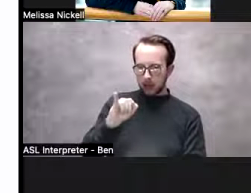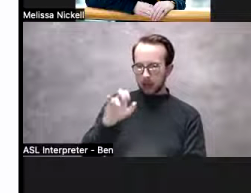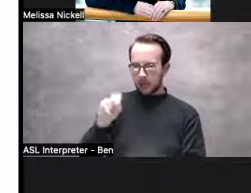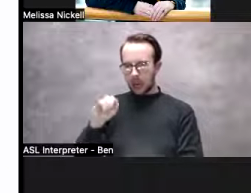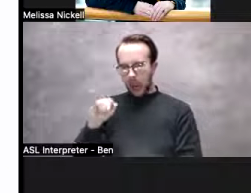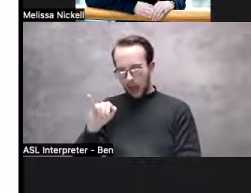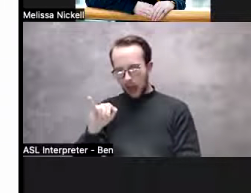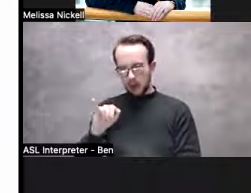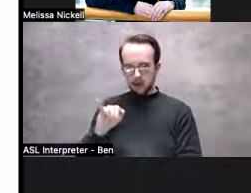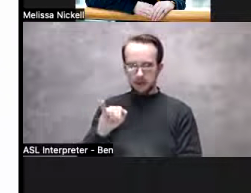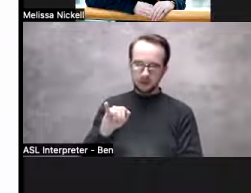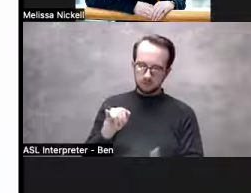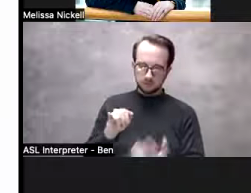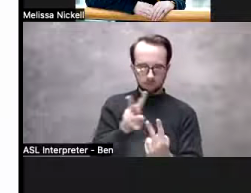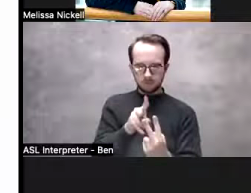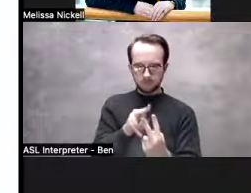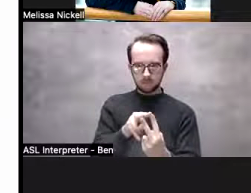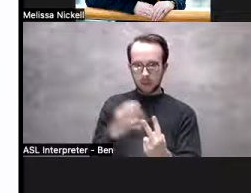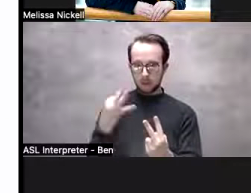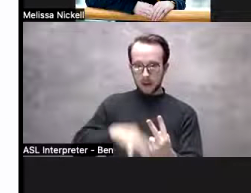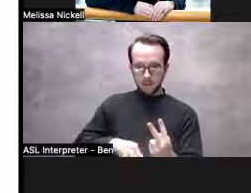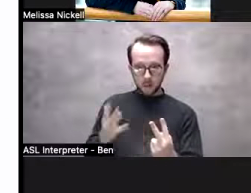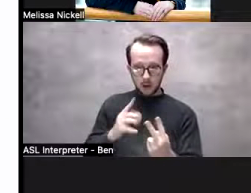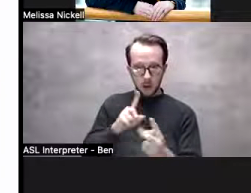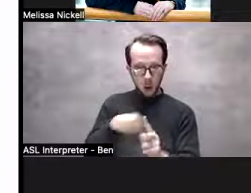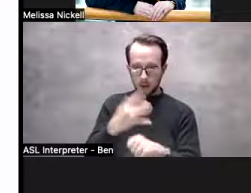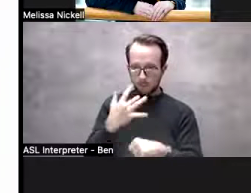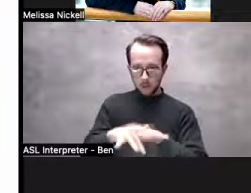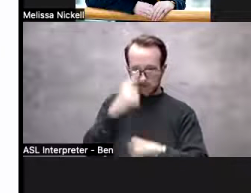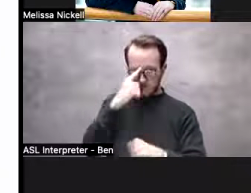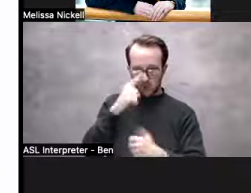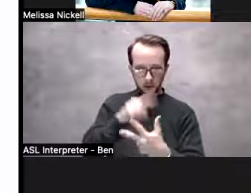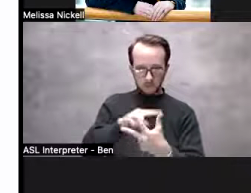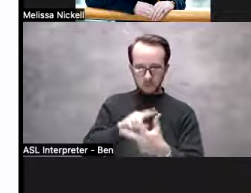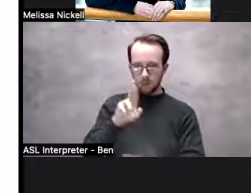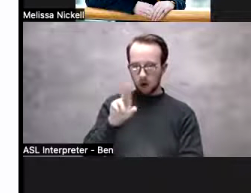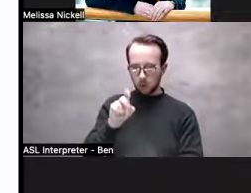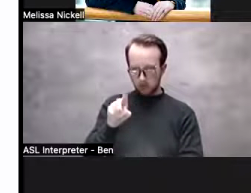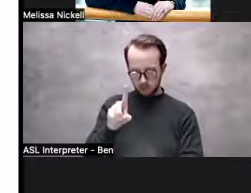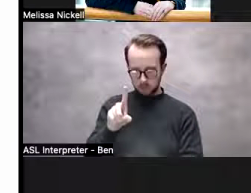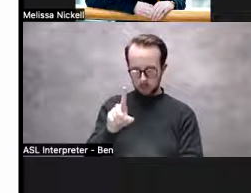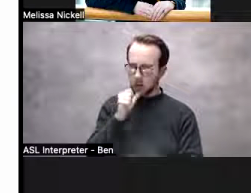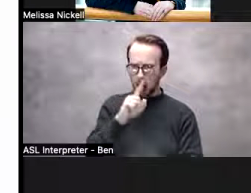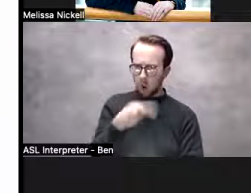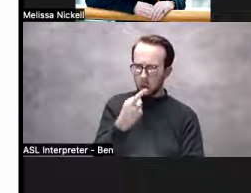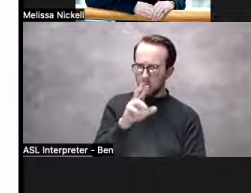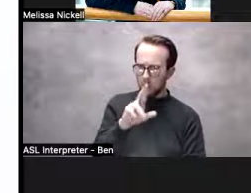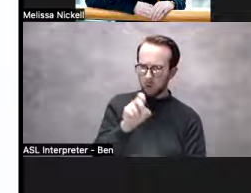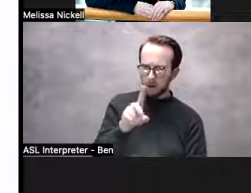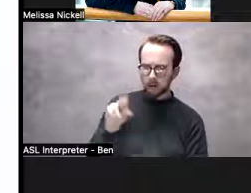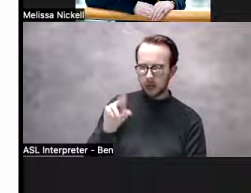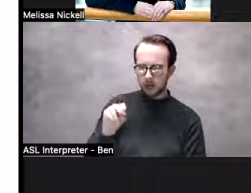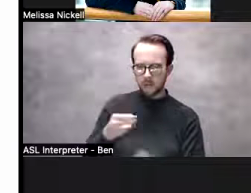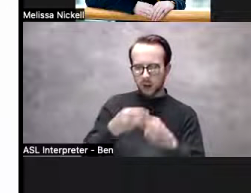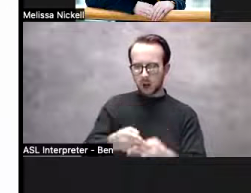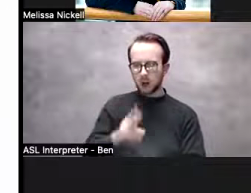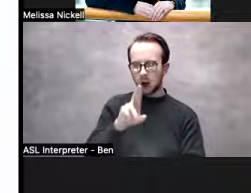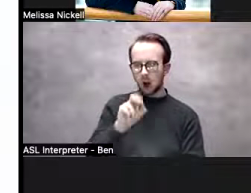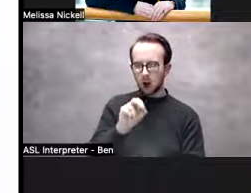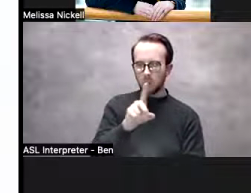investigator benefit is only available for grants such as R01s. It's not only R01s, but what are called R01 or